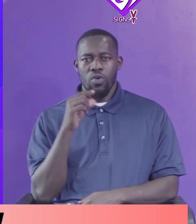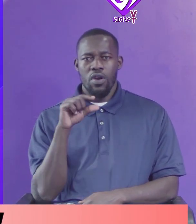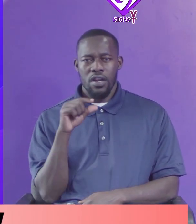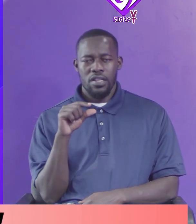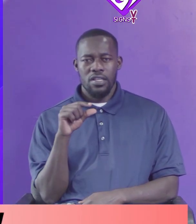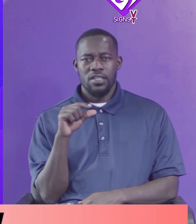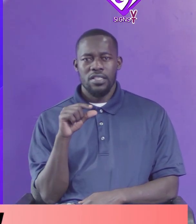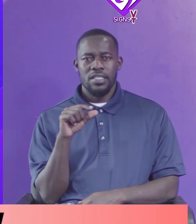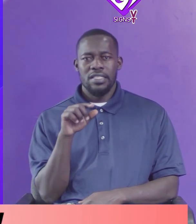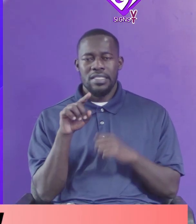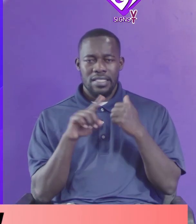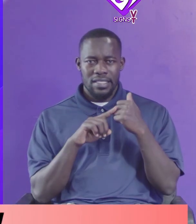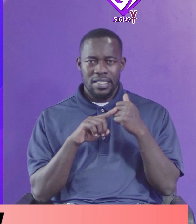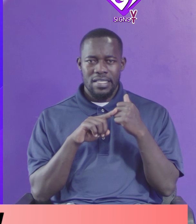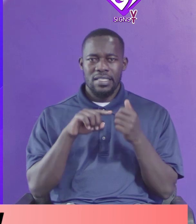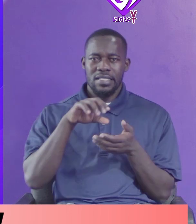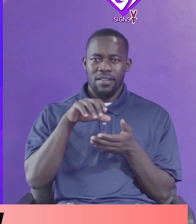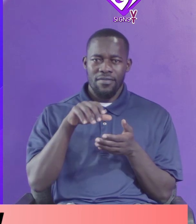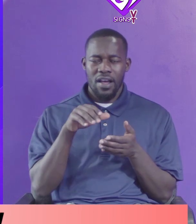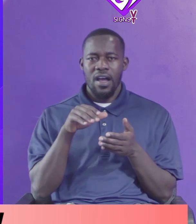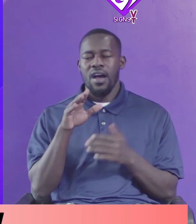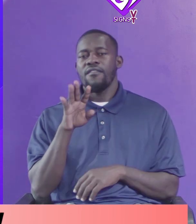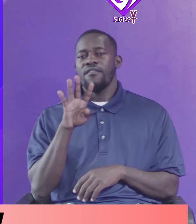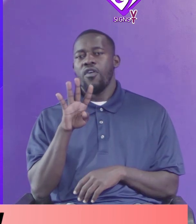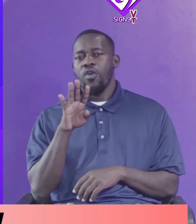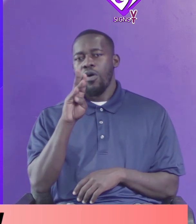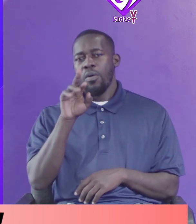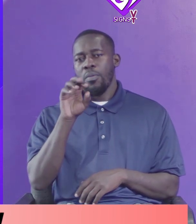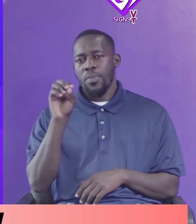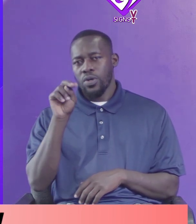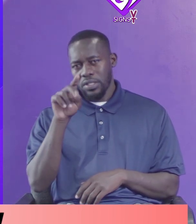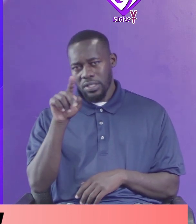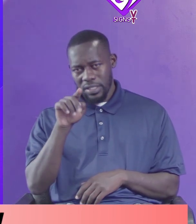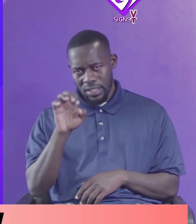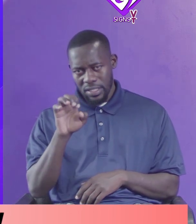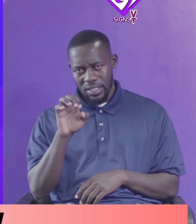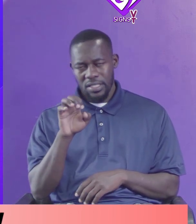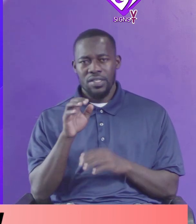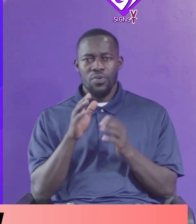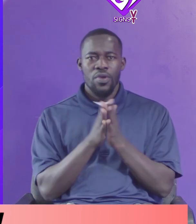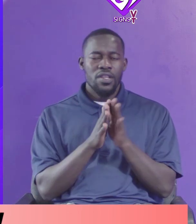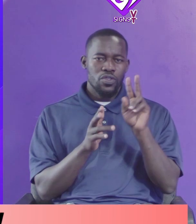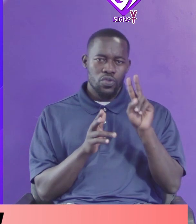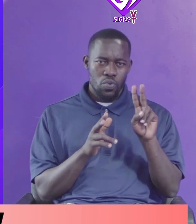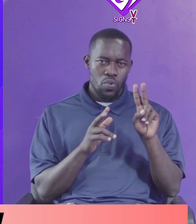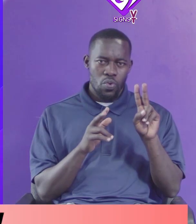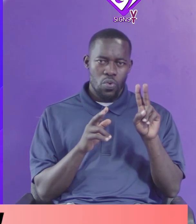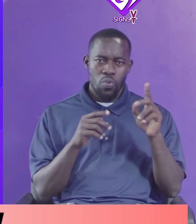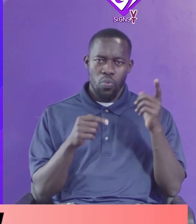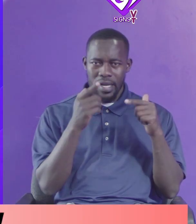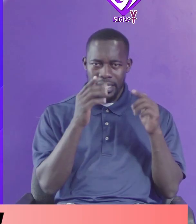6 silver, 4 bronze, with 2 global records being set. Ian Wambui managed to